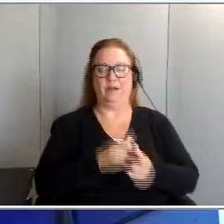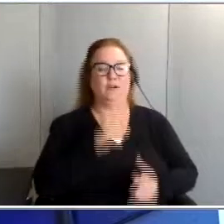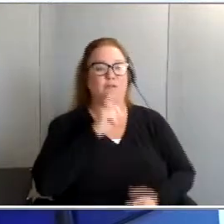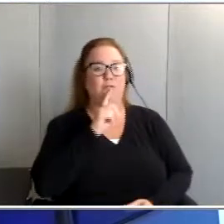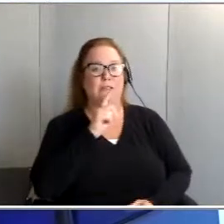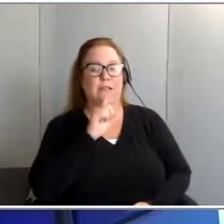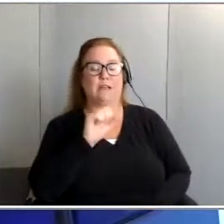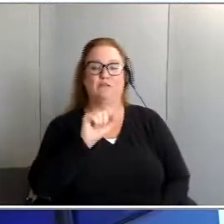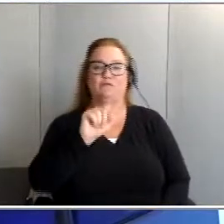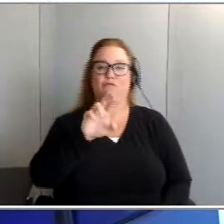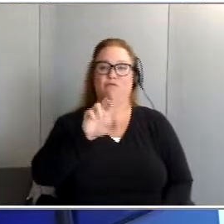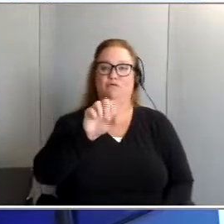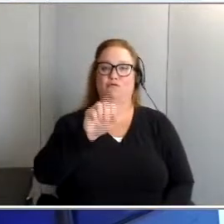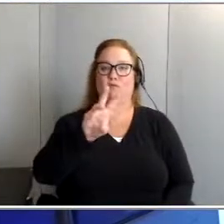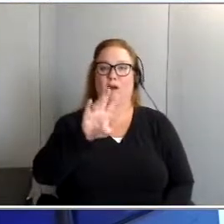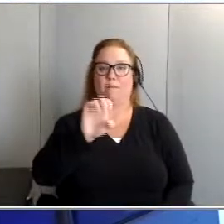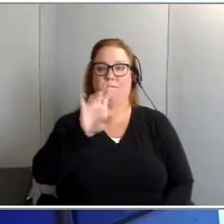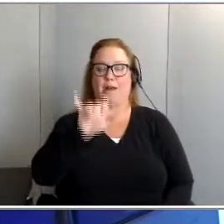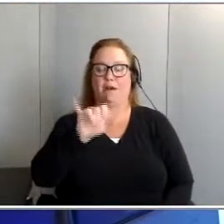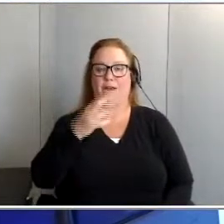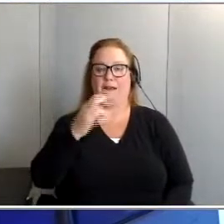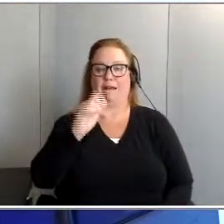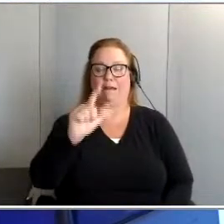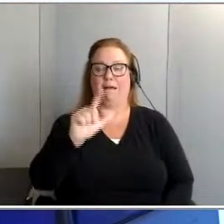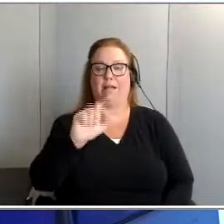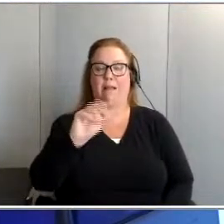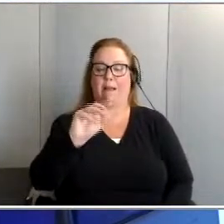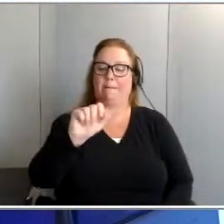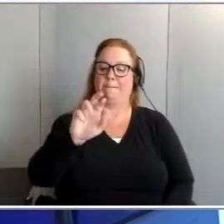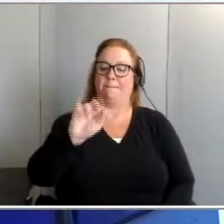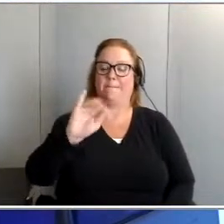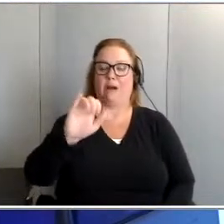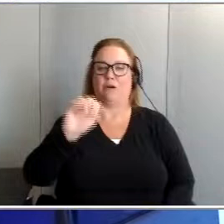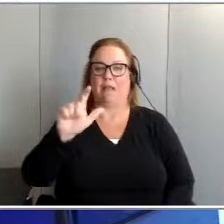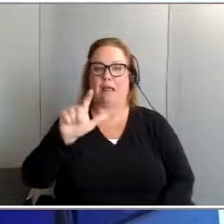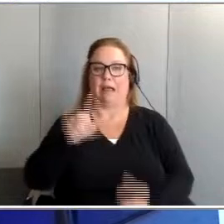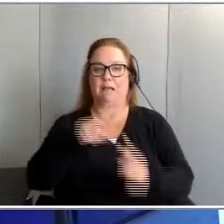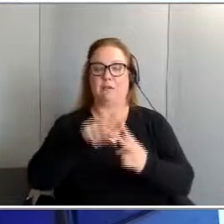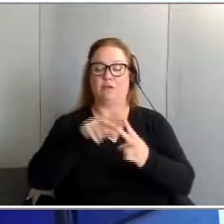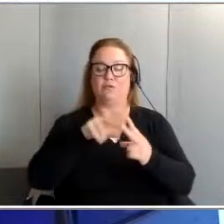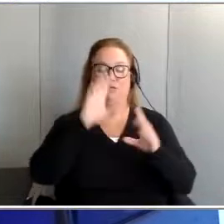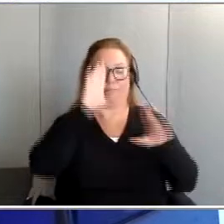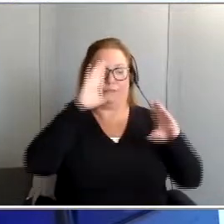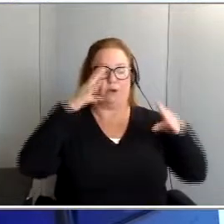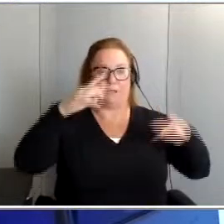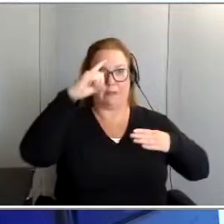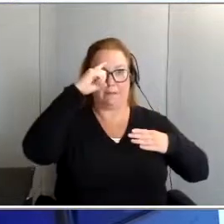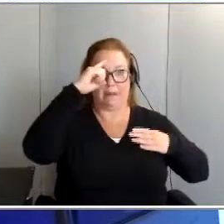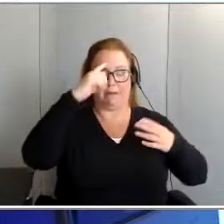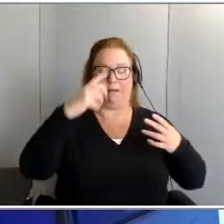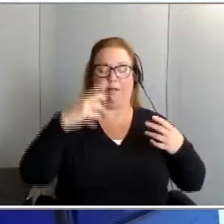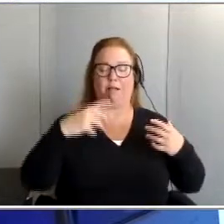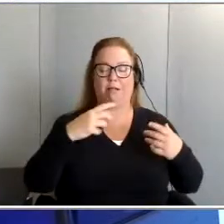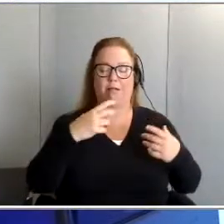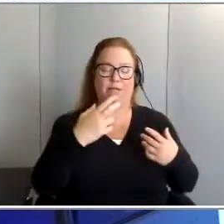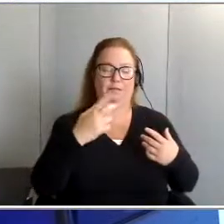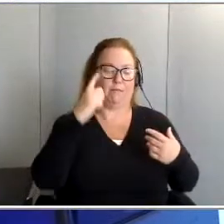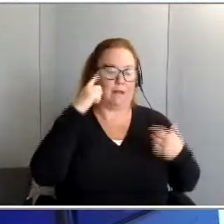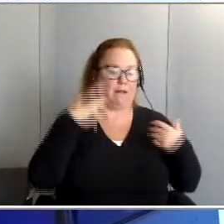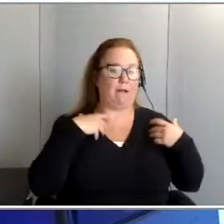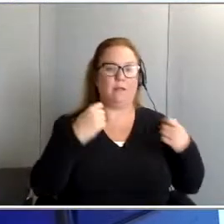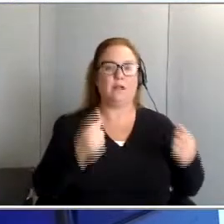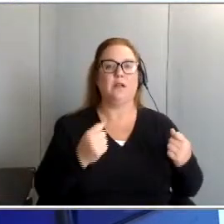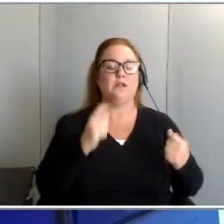with mental health. So tell us a little bit more about that and what the difference is when you're at a campus like Strawberry Hill or Marillac or here with